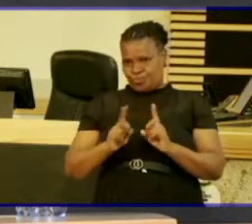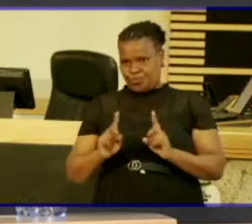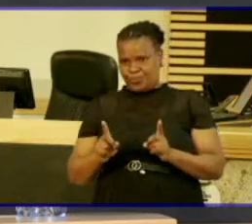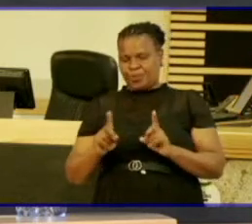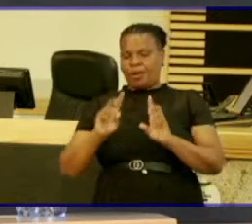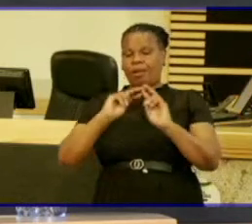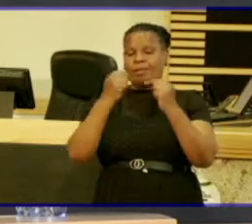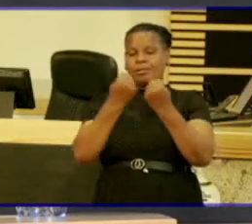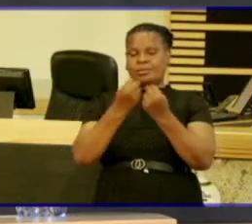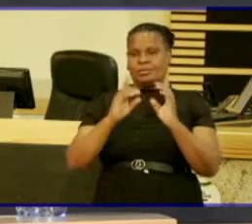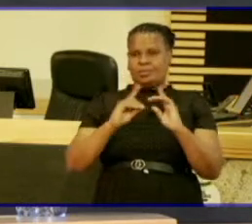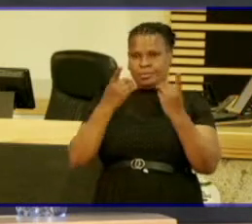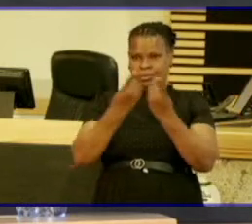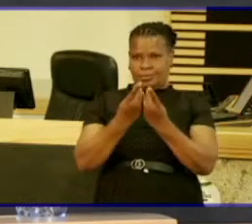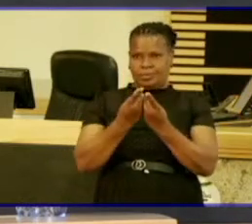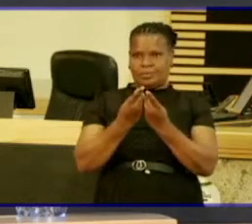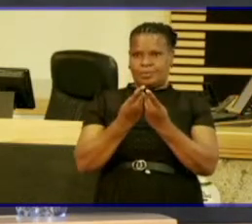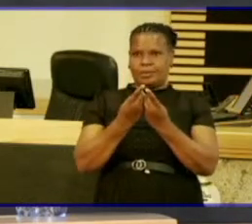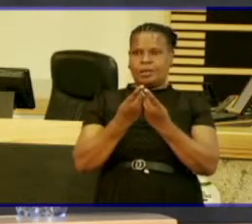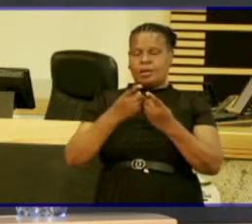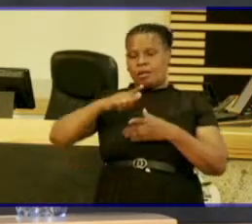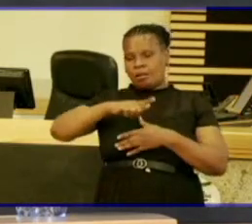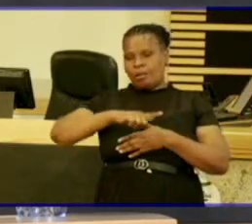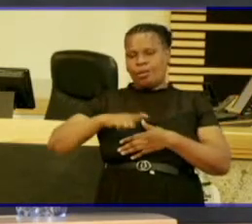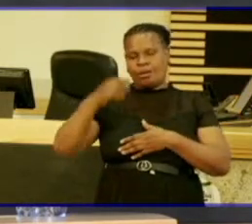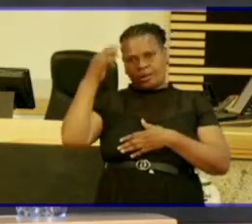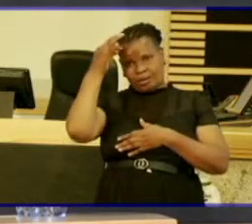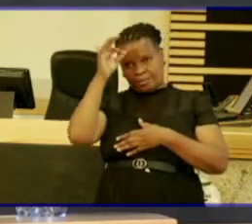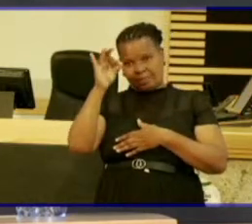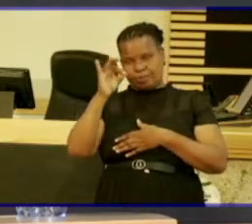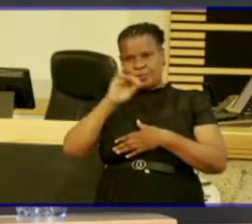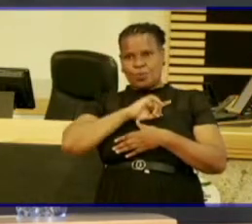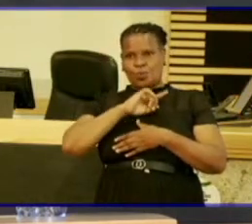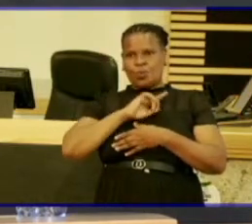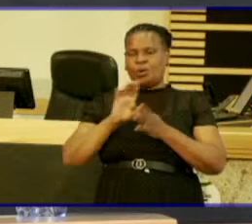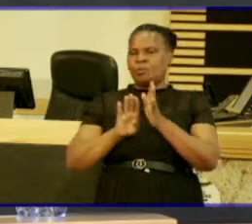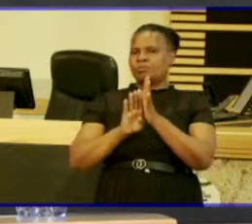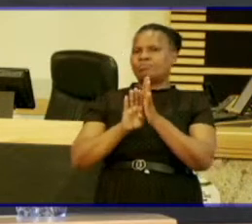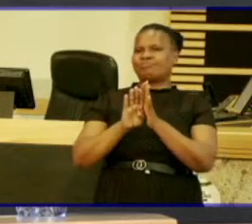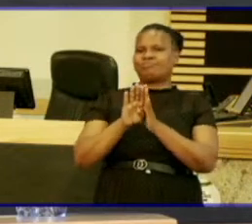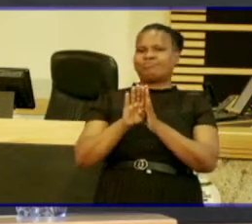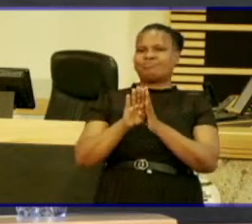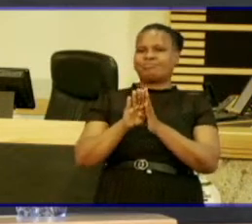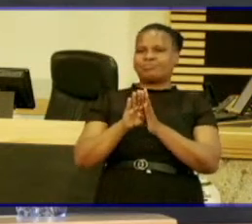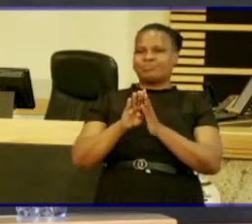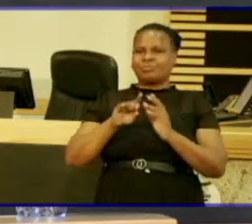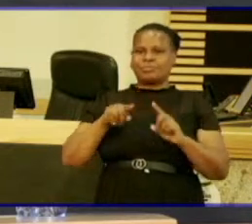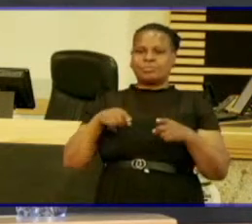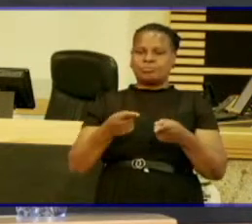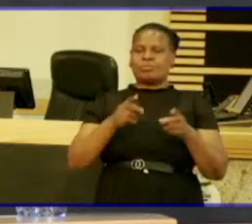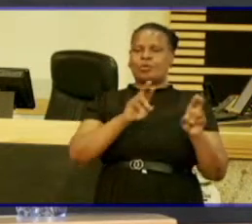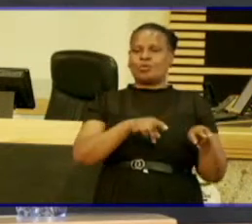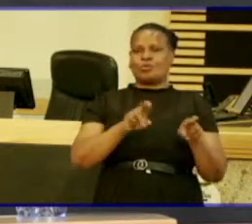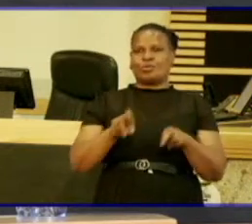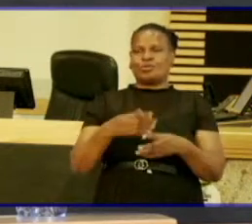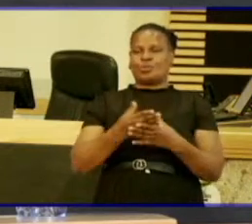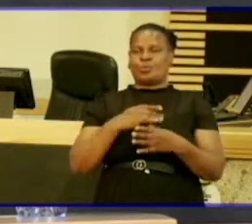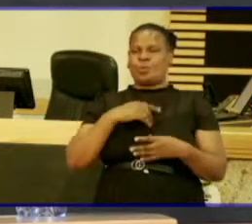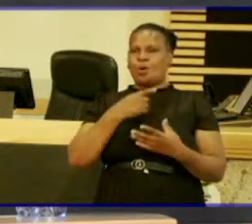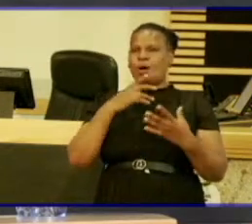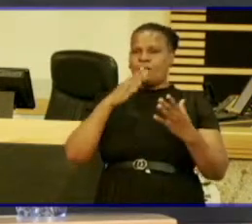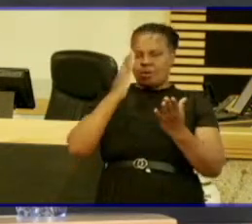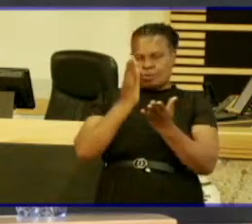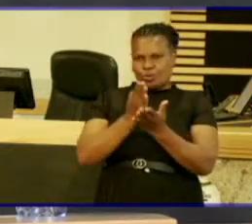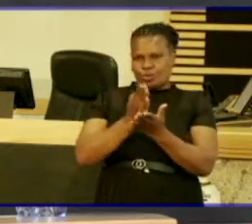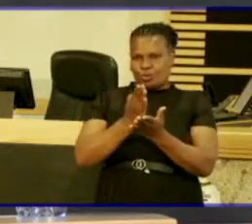department, and metro and local governments, which provided direct support. the resources and technical knowledge to ensure